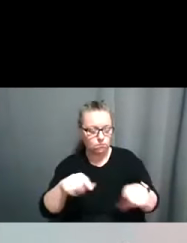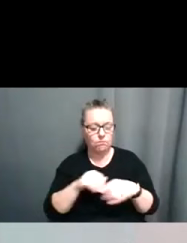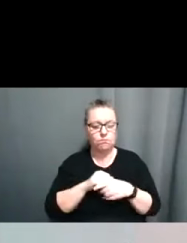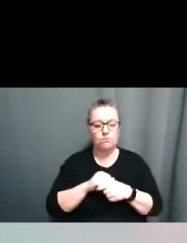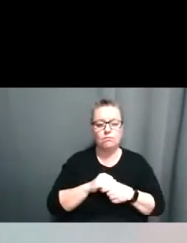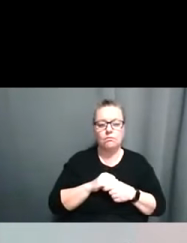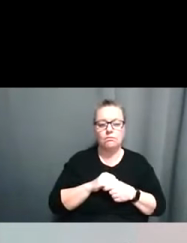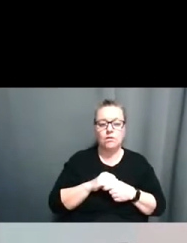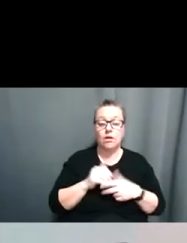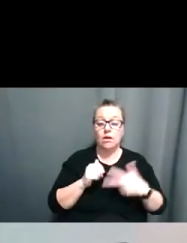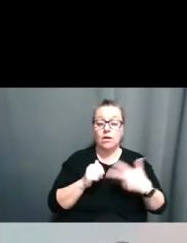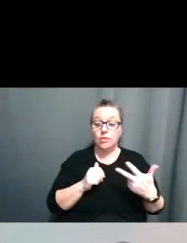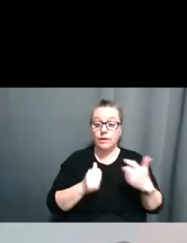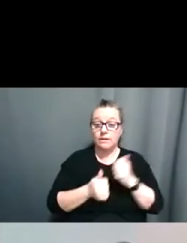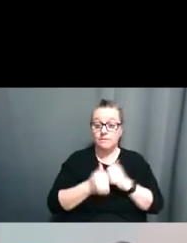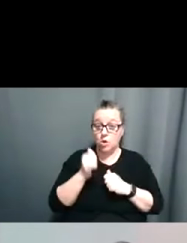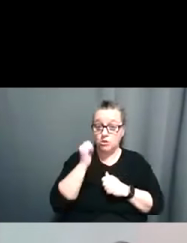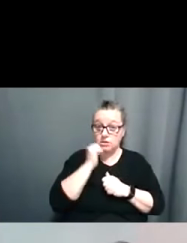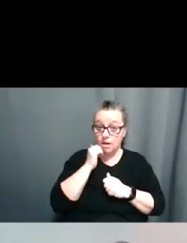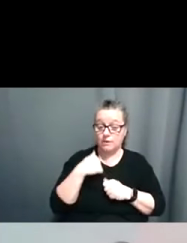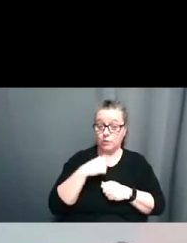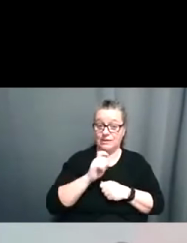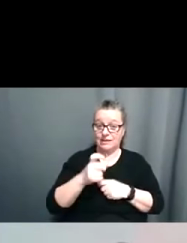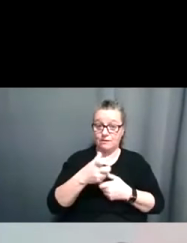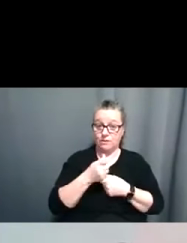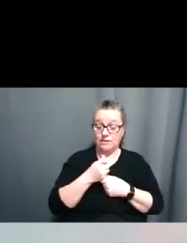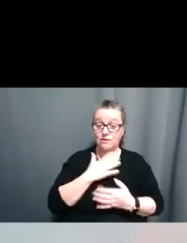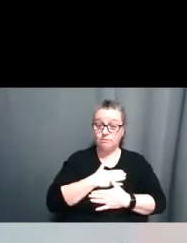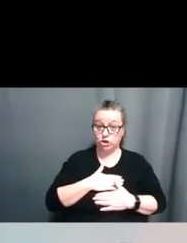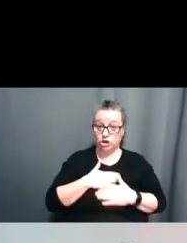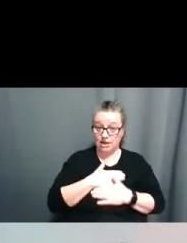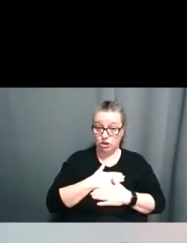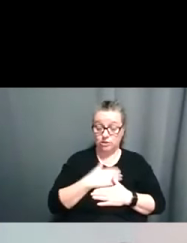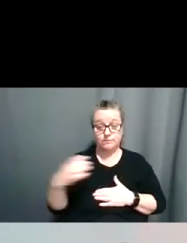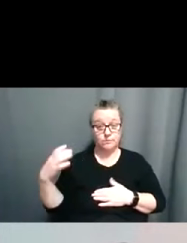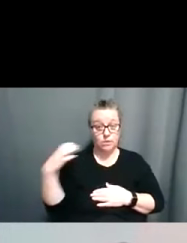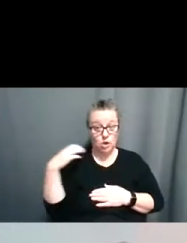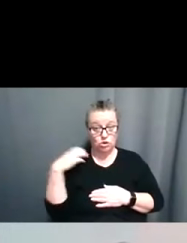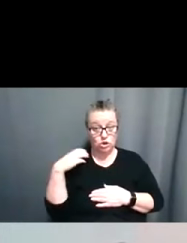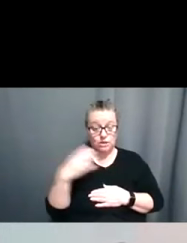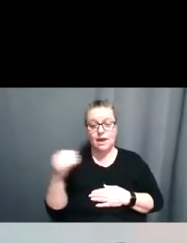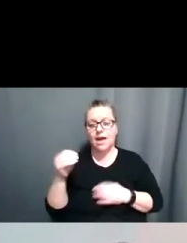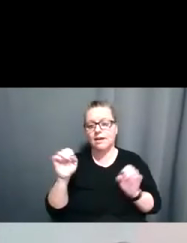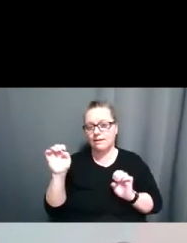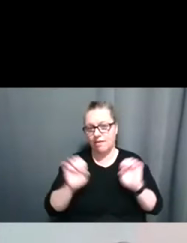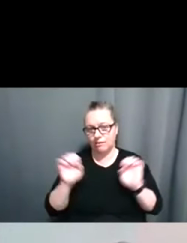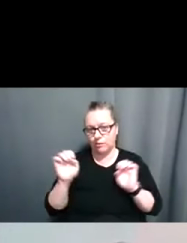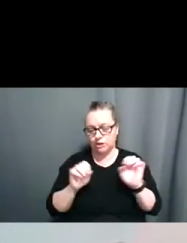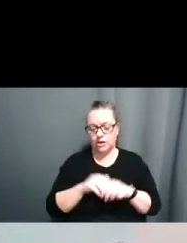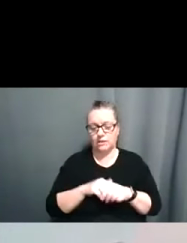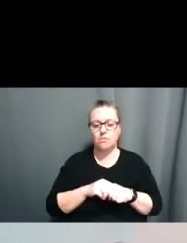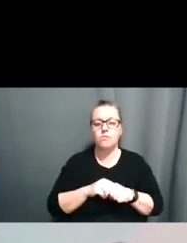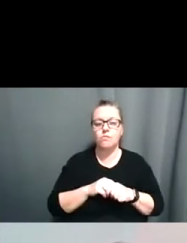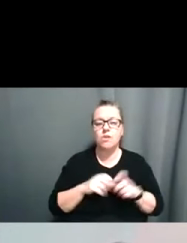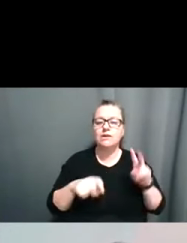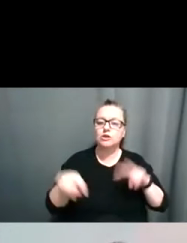three most common types of feedback we give and receive are appreciation, coaching, and evaluation. Let's take a look at